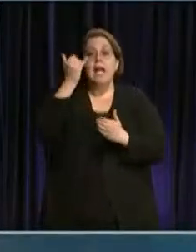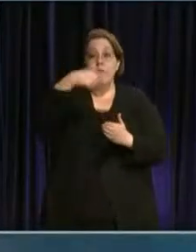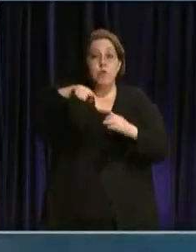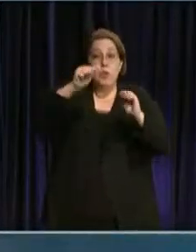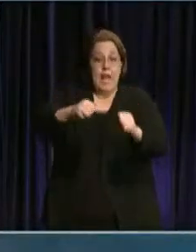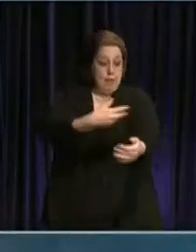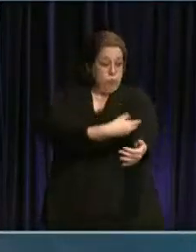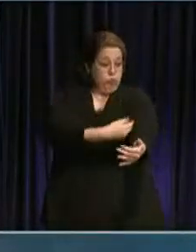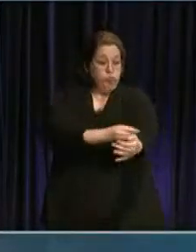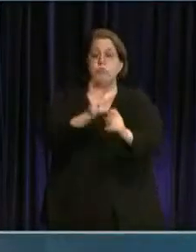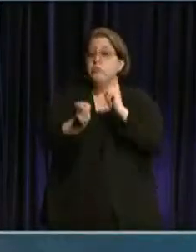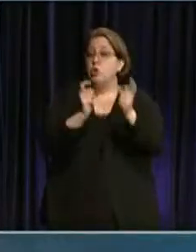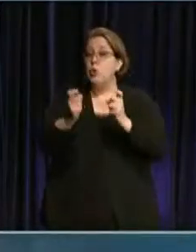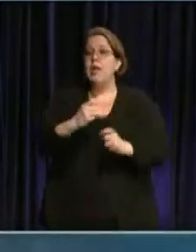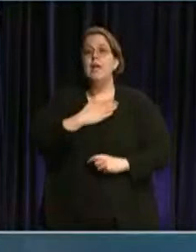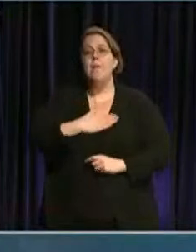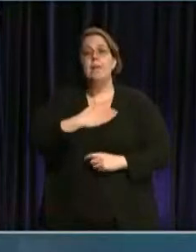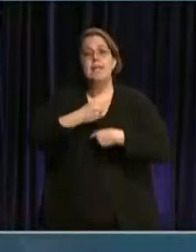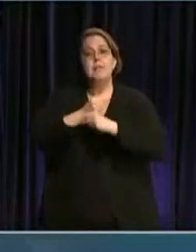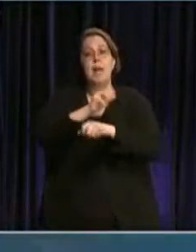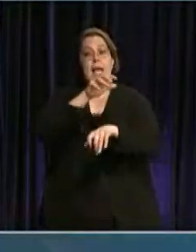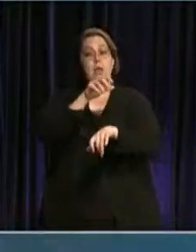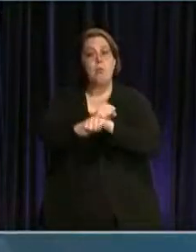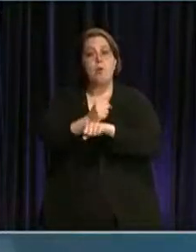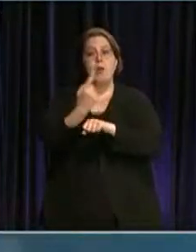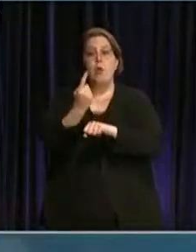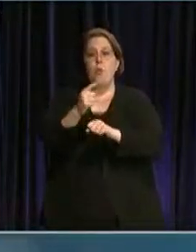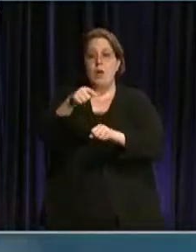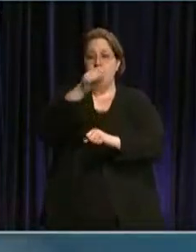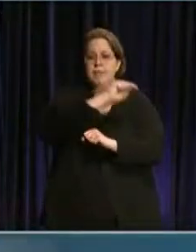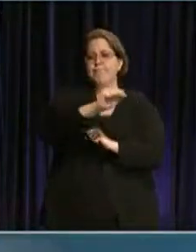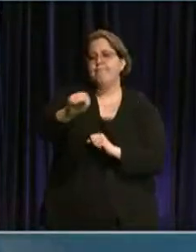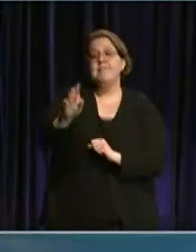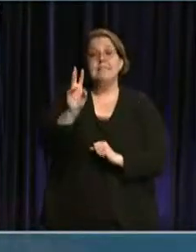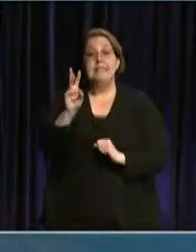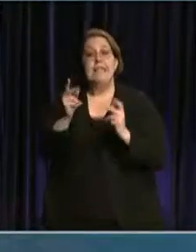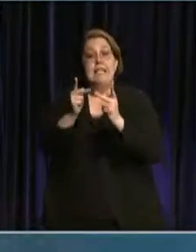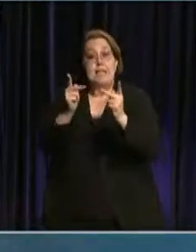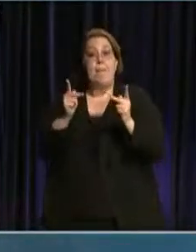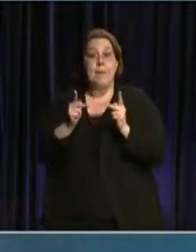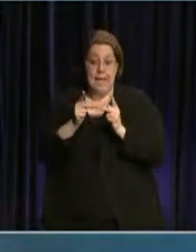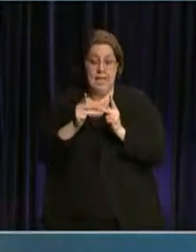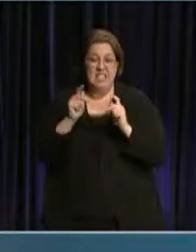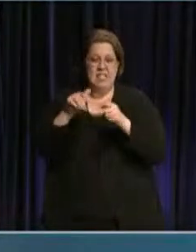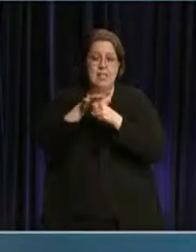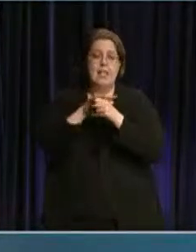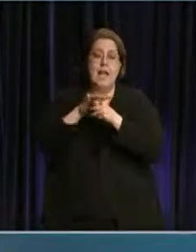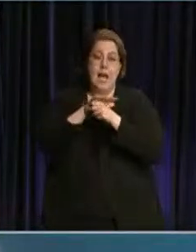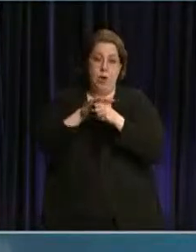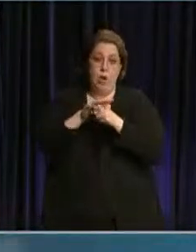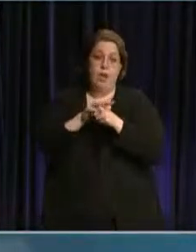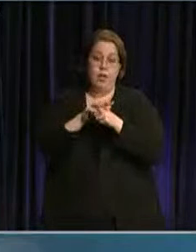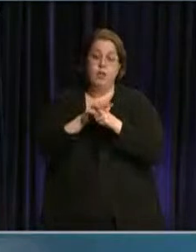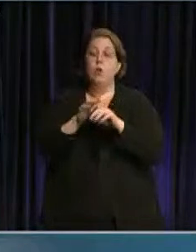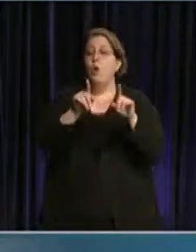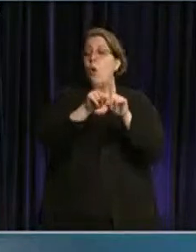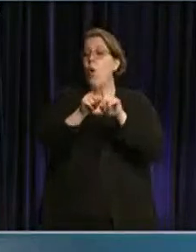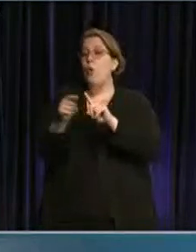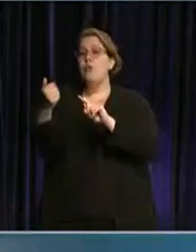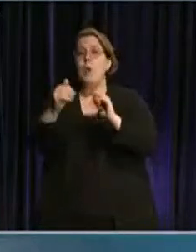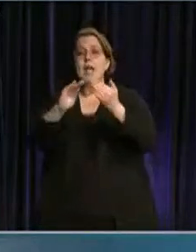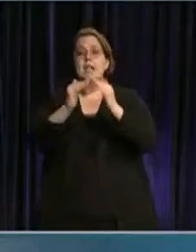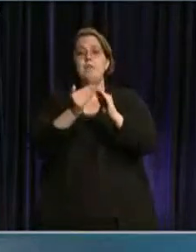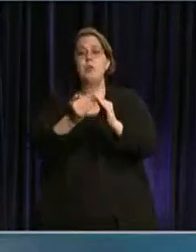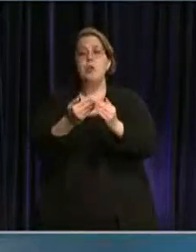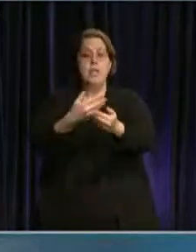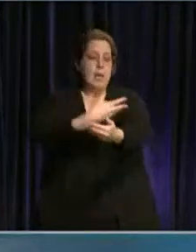to donate blood, we need you to make an appointment at one of the 6 South Texas Blood and Tissue Center donor rooms in this area, as well as any of the community